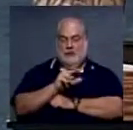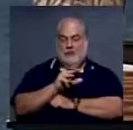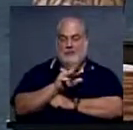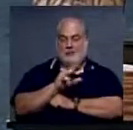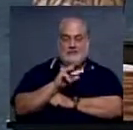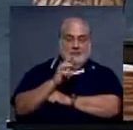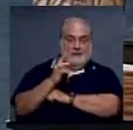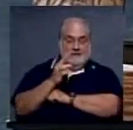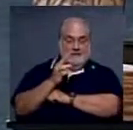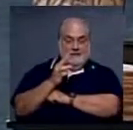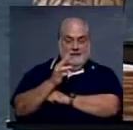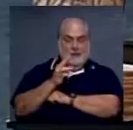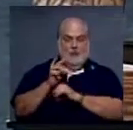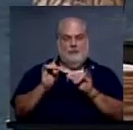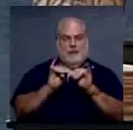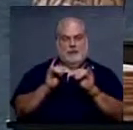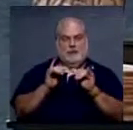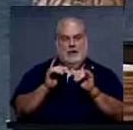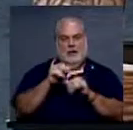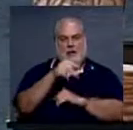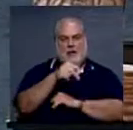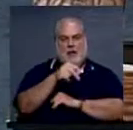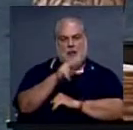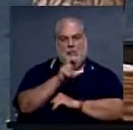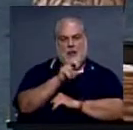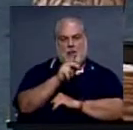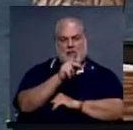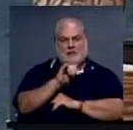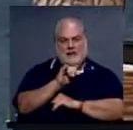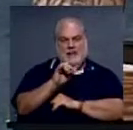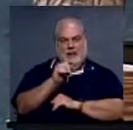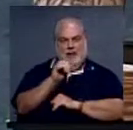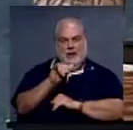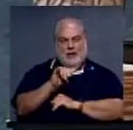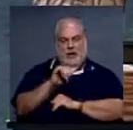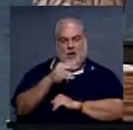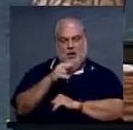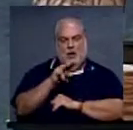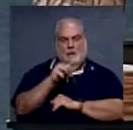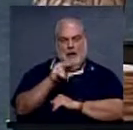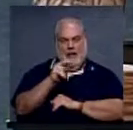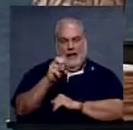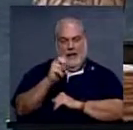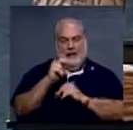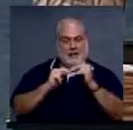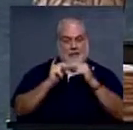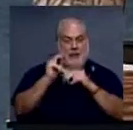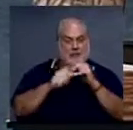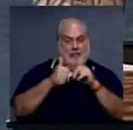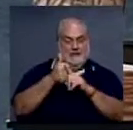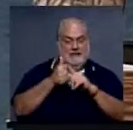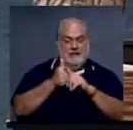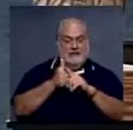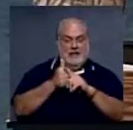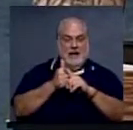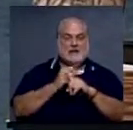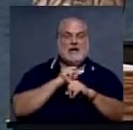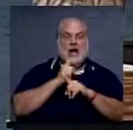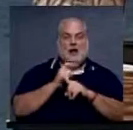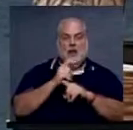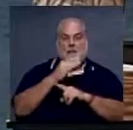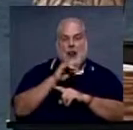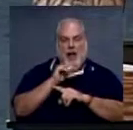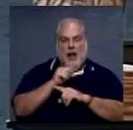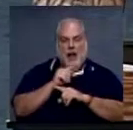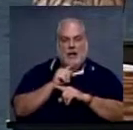measured sound at Pulaski County Humane Society. Note the building is concrete block and brick with nothing